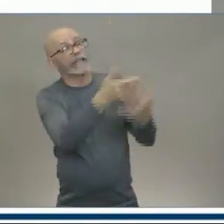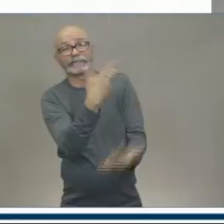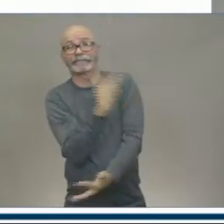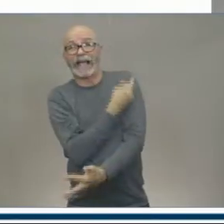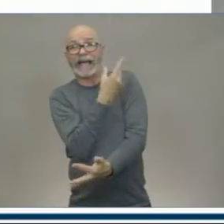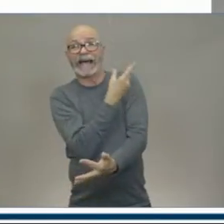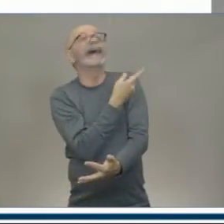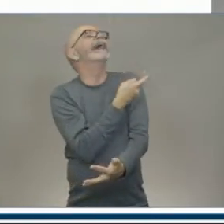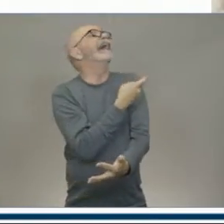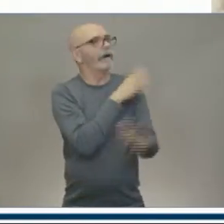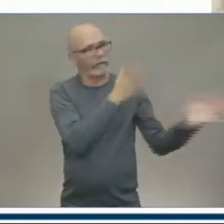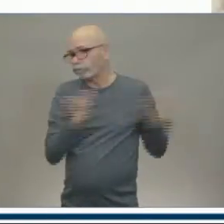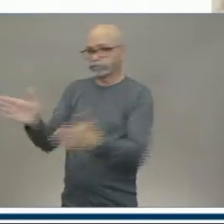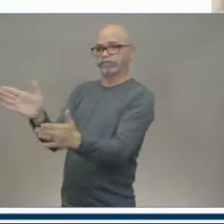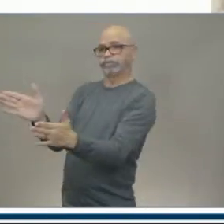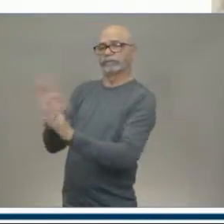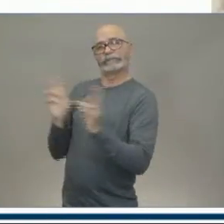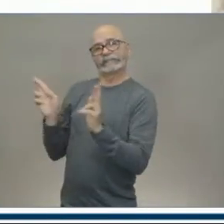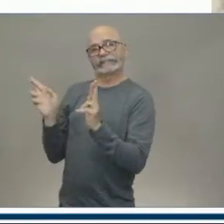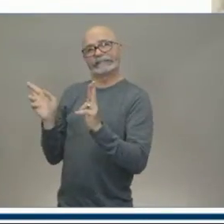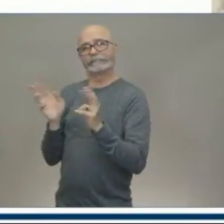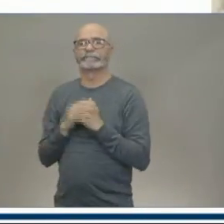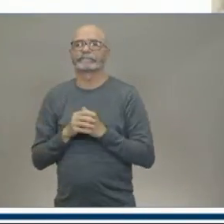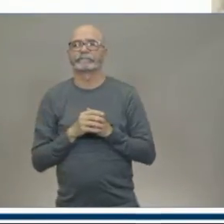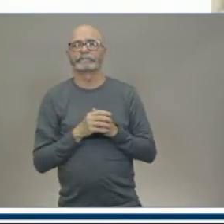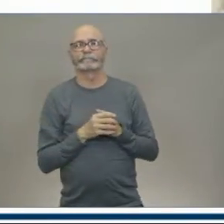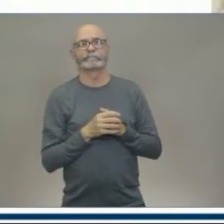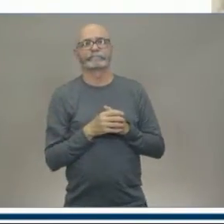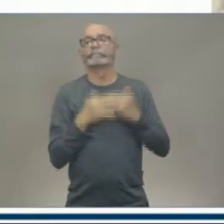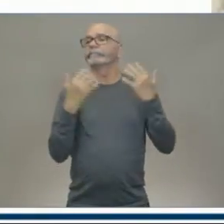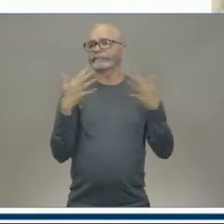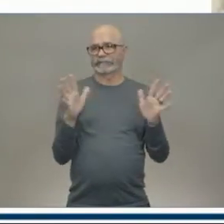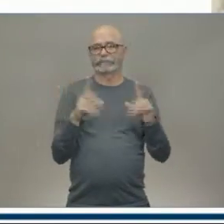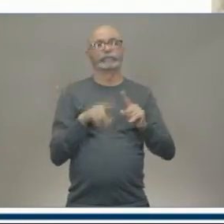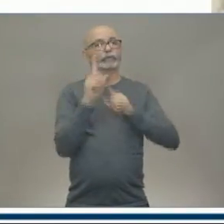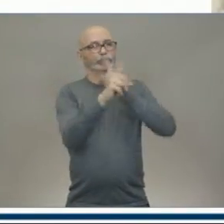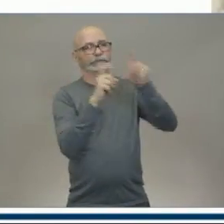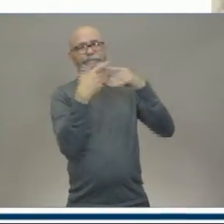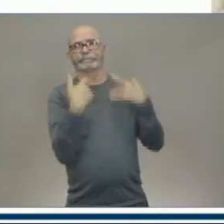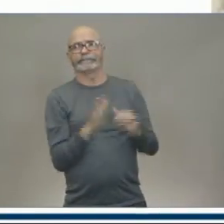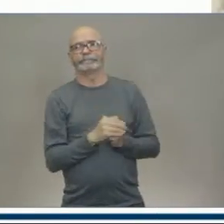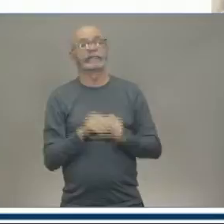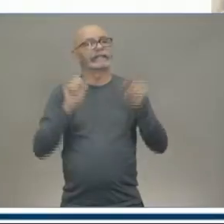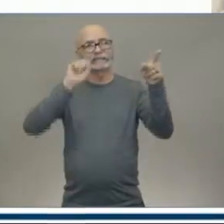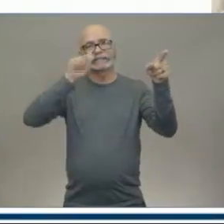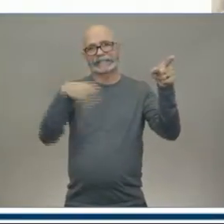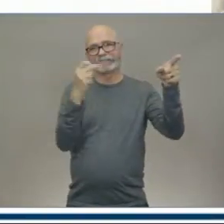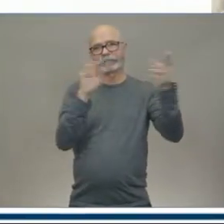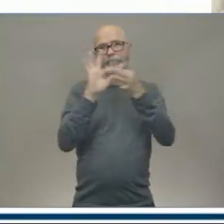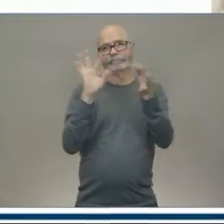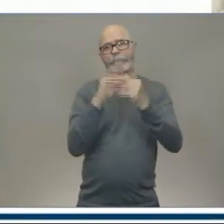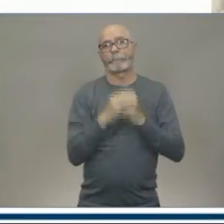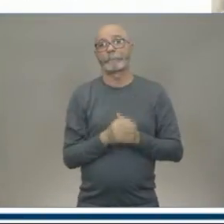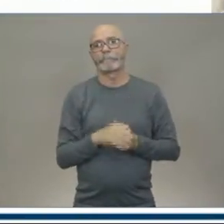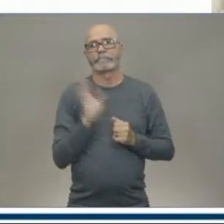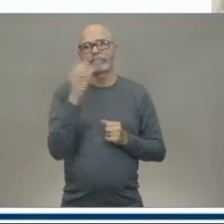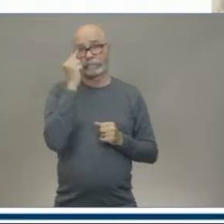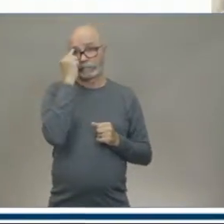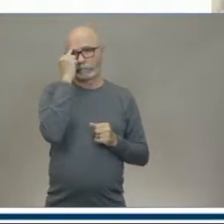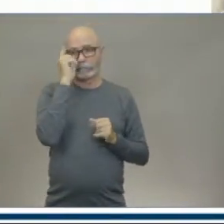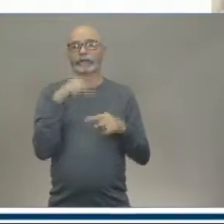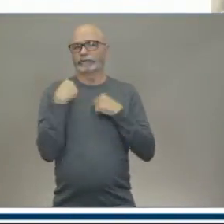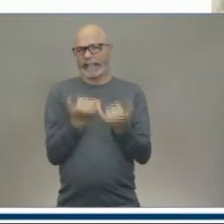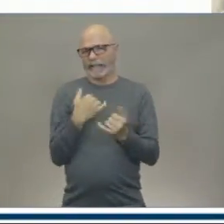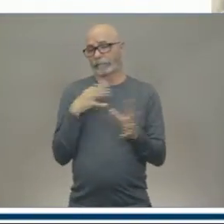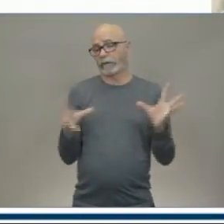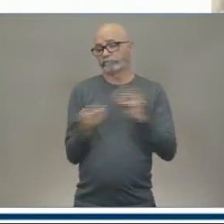quickly. And that's all the time we have for questions today. Thank you, Tina. We have 28 active cases in our province. Compared to the